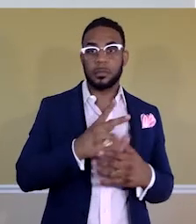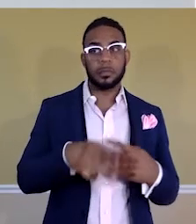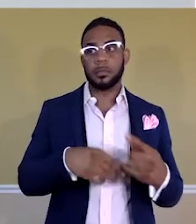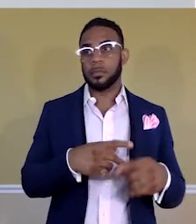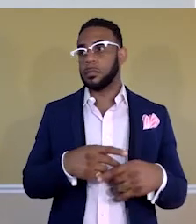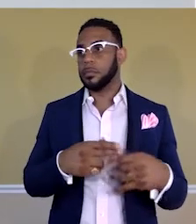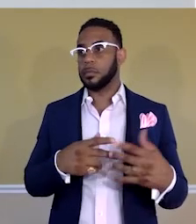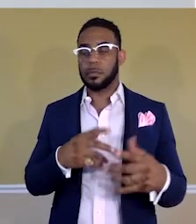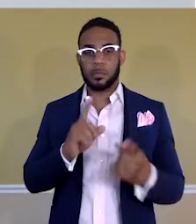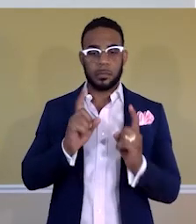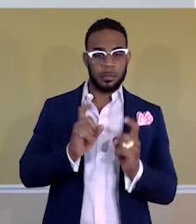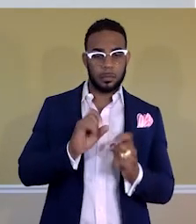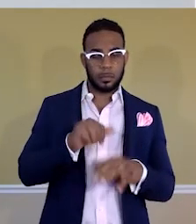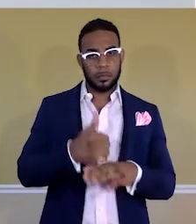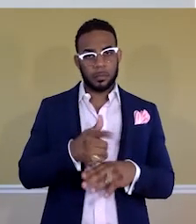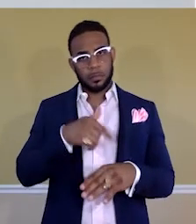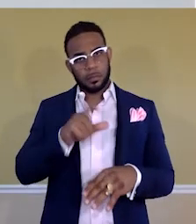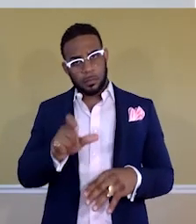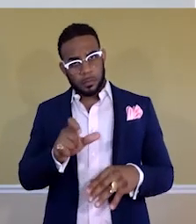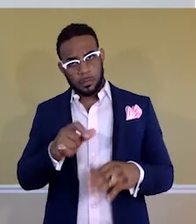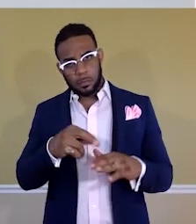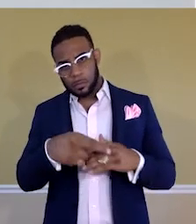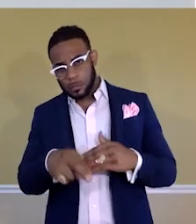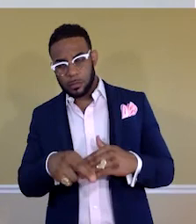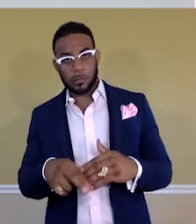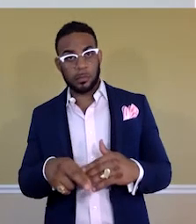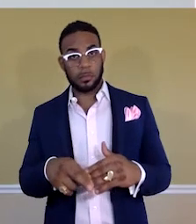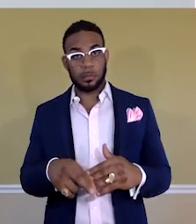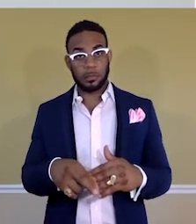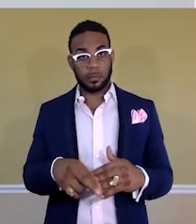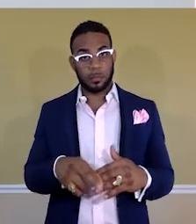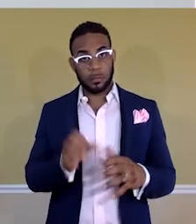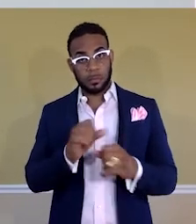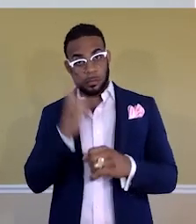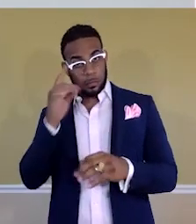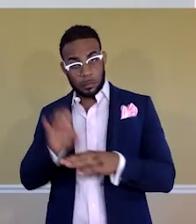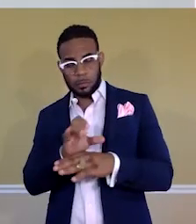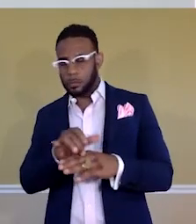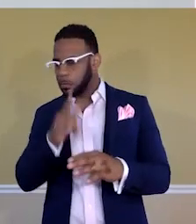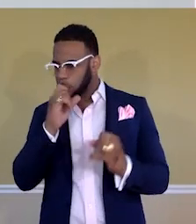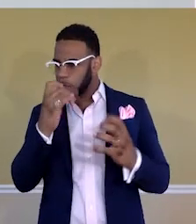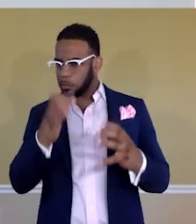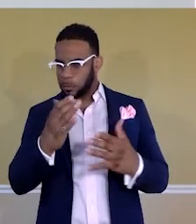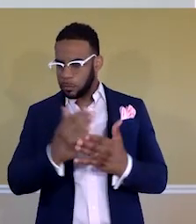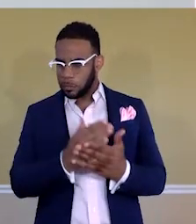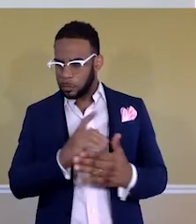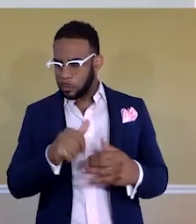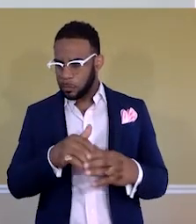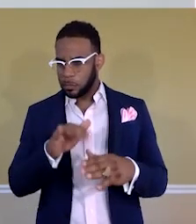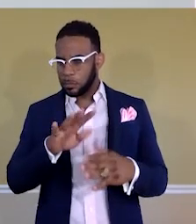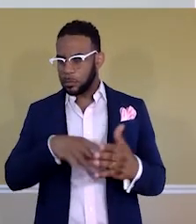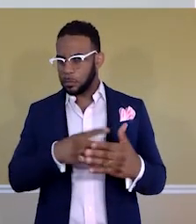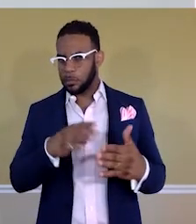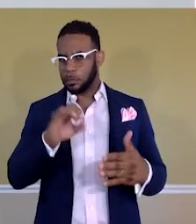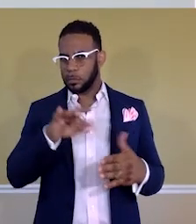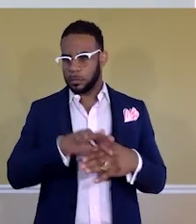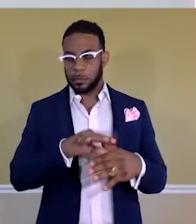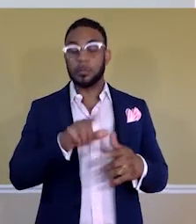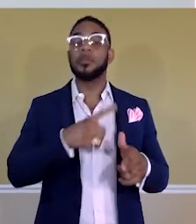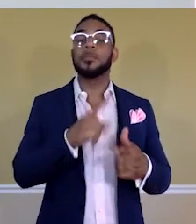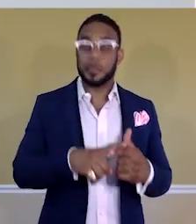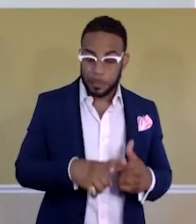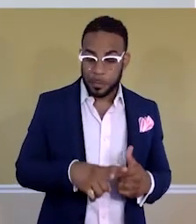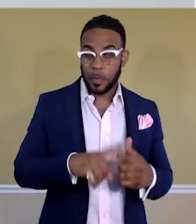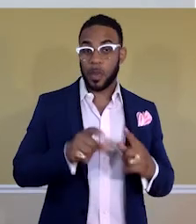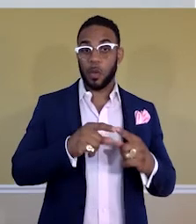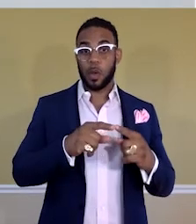of configuration setup that you need to reference for your computer. You don't want to put those kind of things in your table of contents, because then